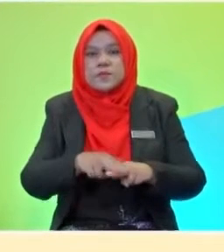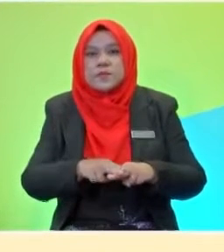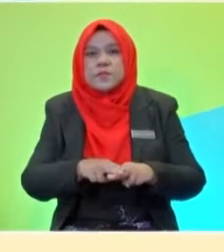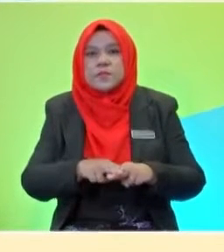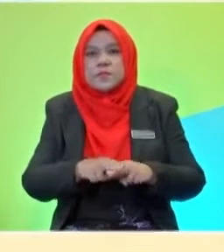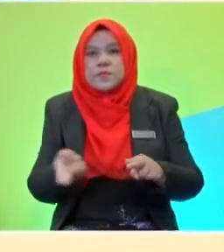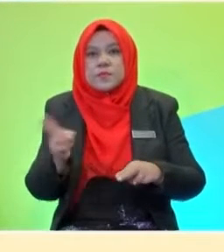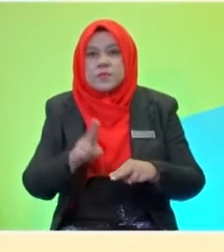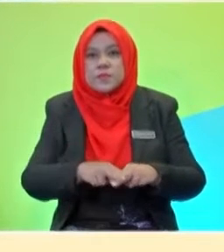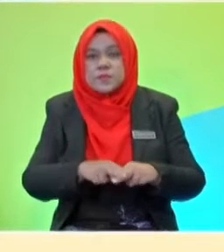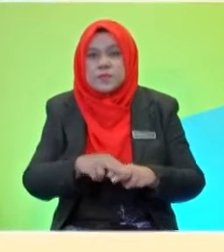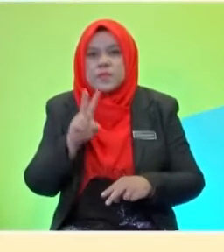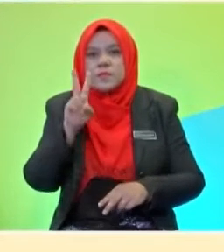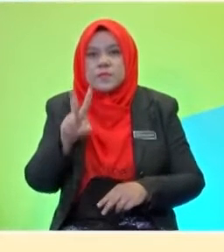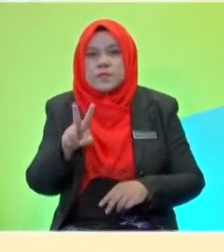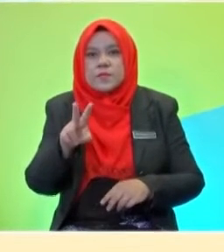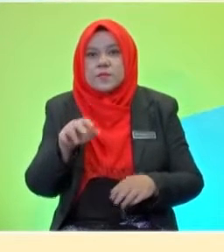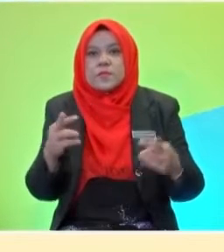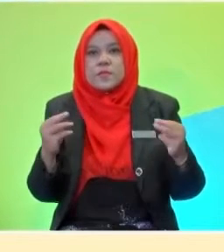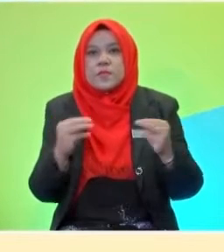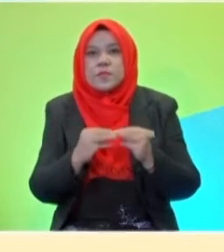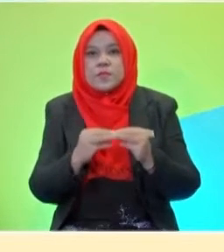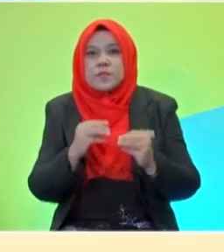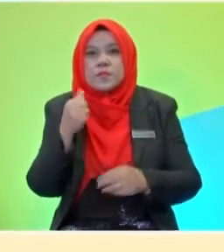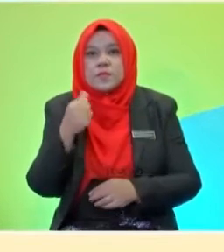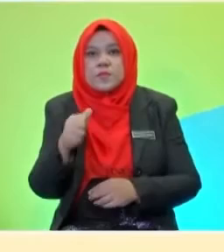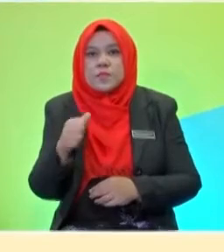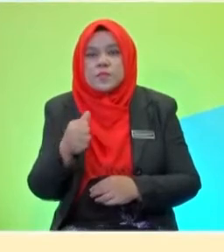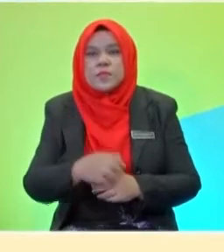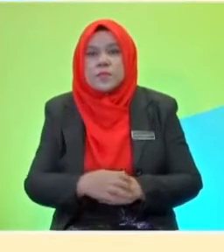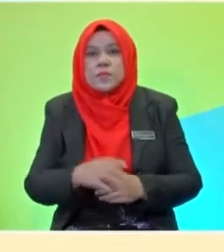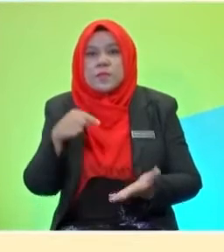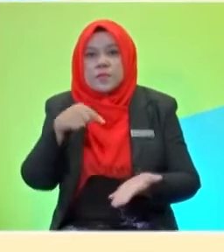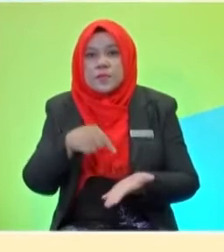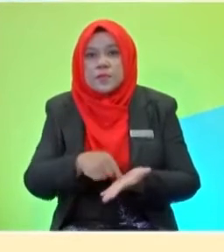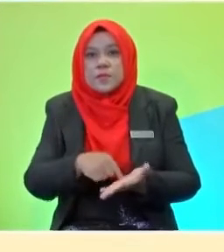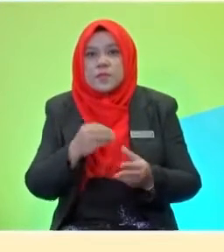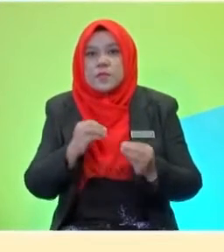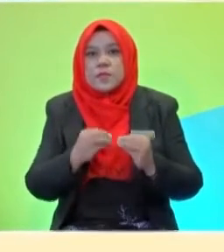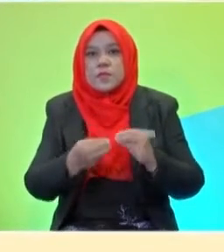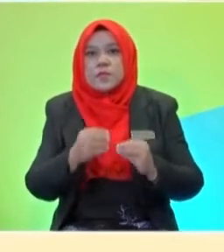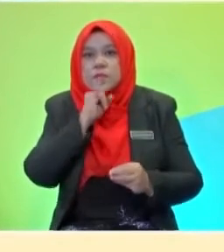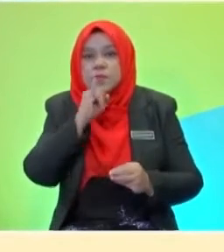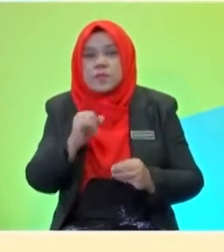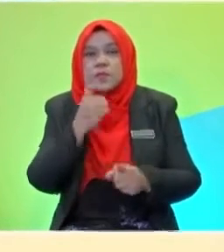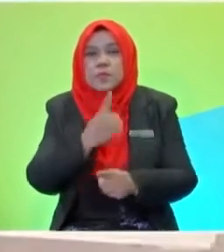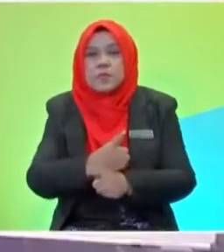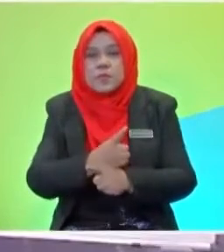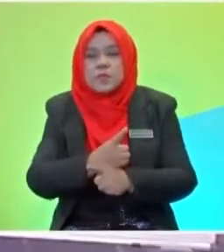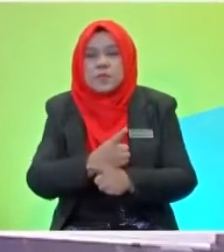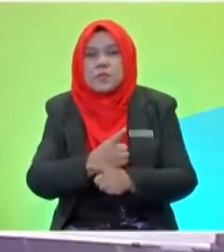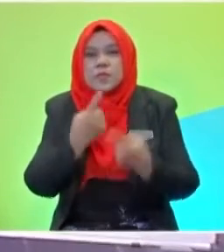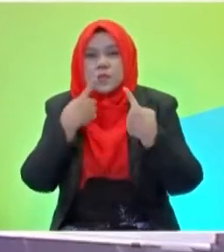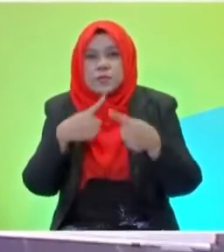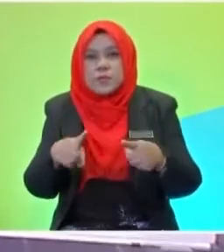8 plus 2 equals to 10. Thank you, Charu. 8 plus 2 is equivalent to 10. Means this number sentence is correct. Ah. So the answer for the